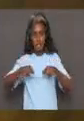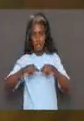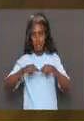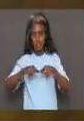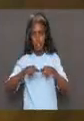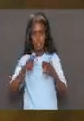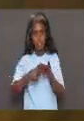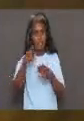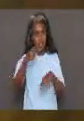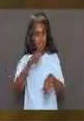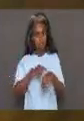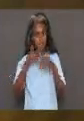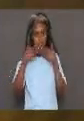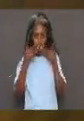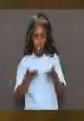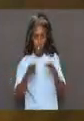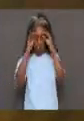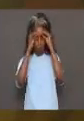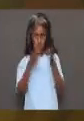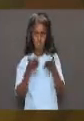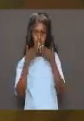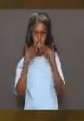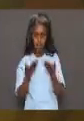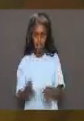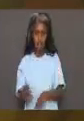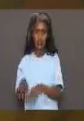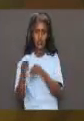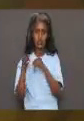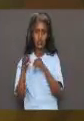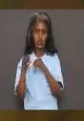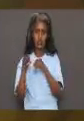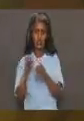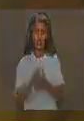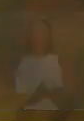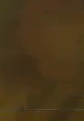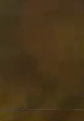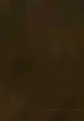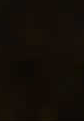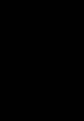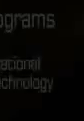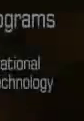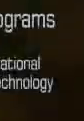Until then, thank you, teacher. Thank you, students.